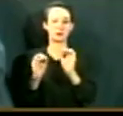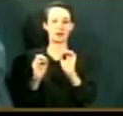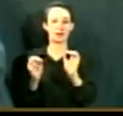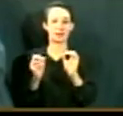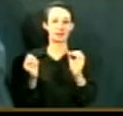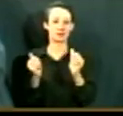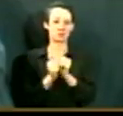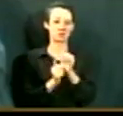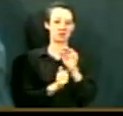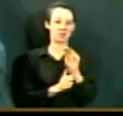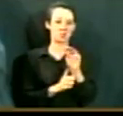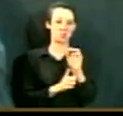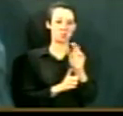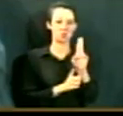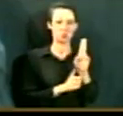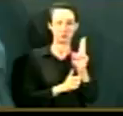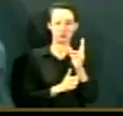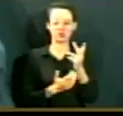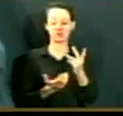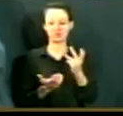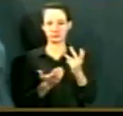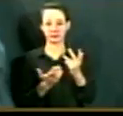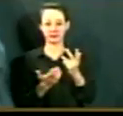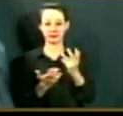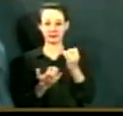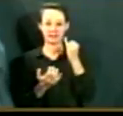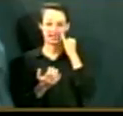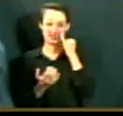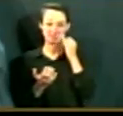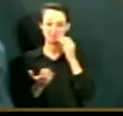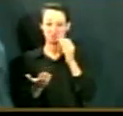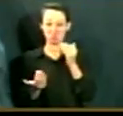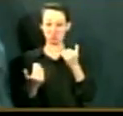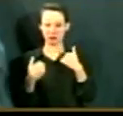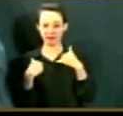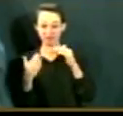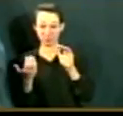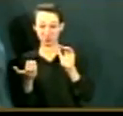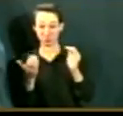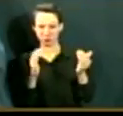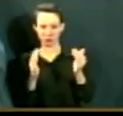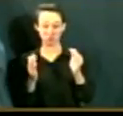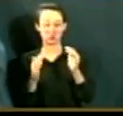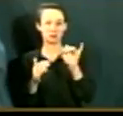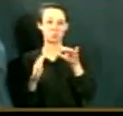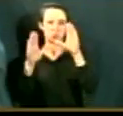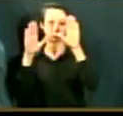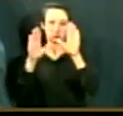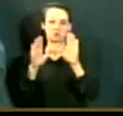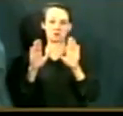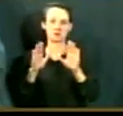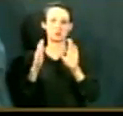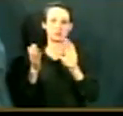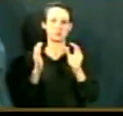comparison. If you have the information, if not, I'm glad to go search for a comparison by county with their tax rate compared to our tax rate. I know that we can